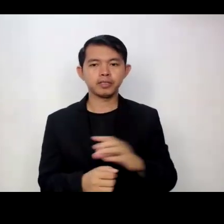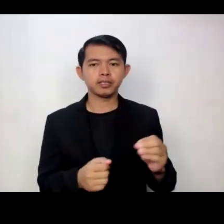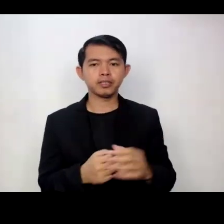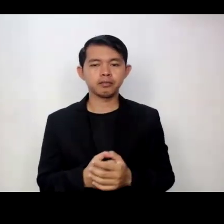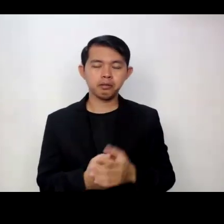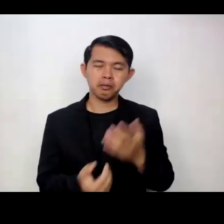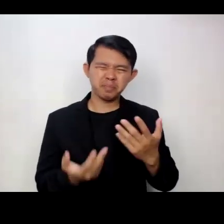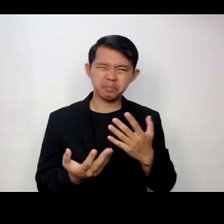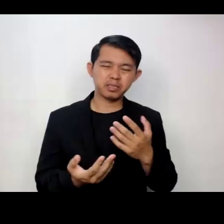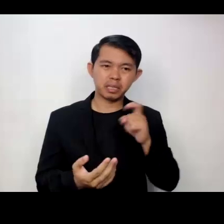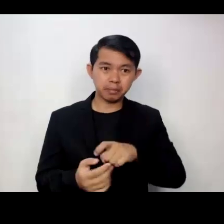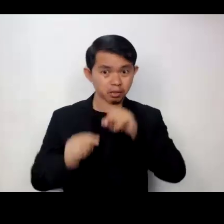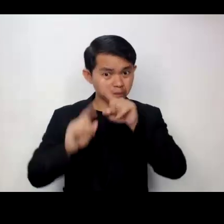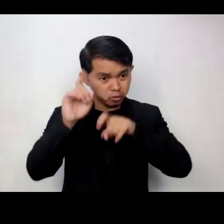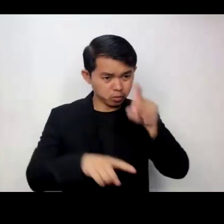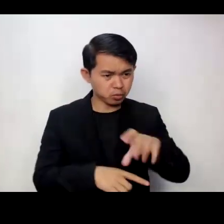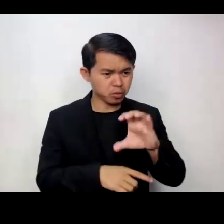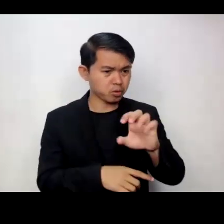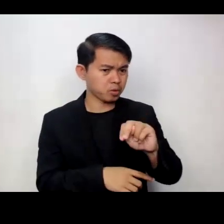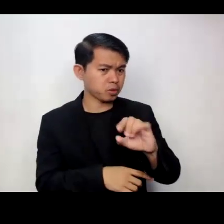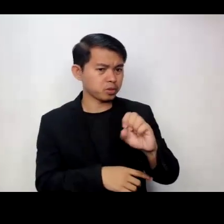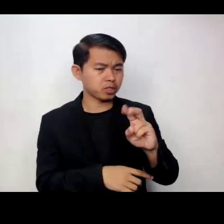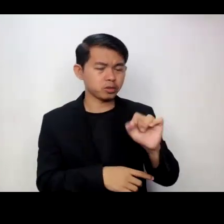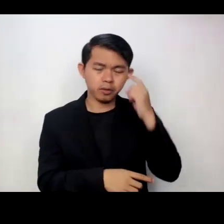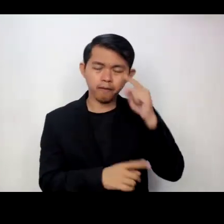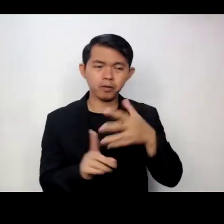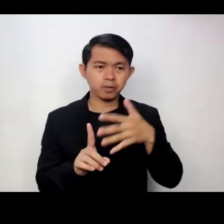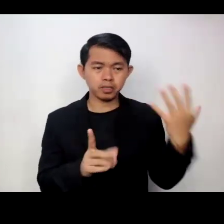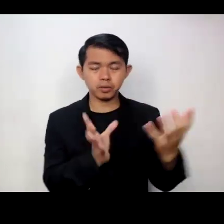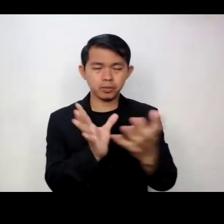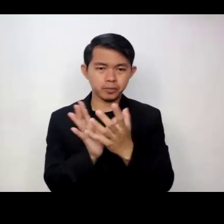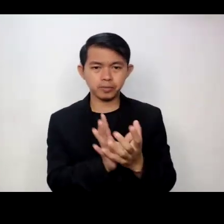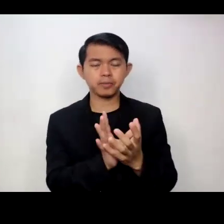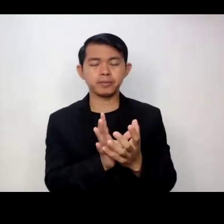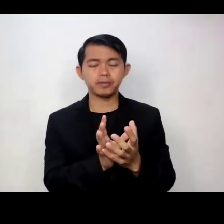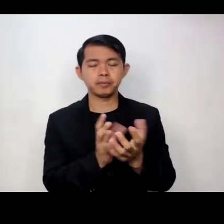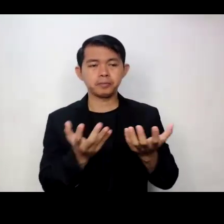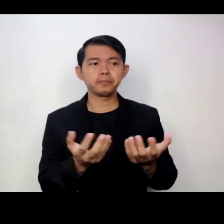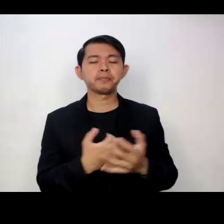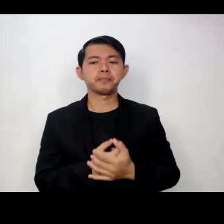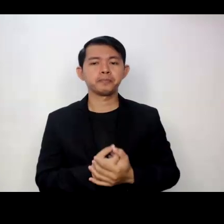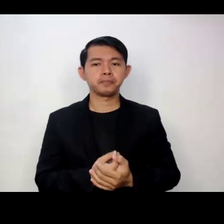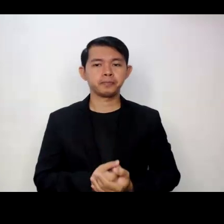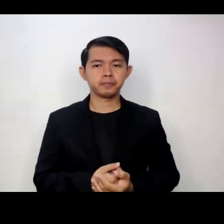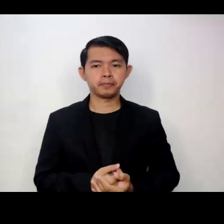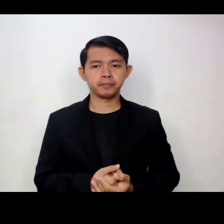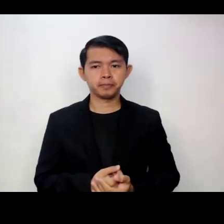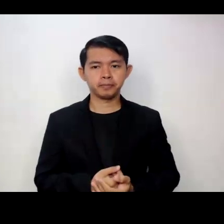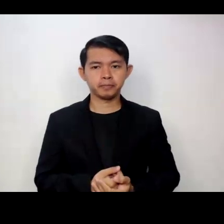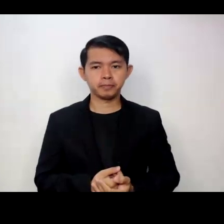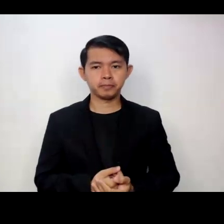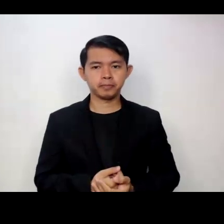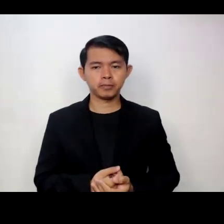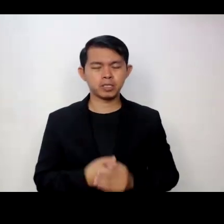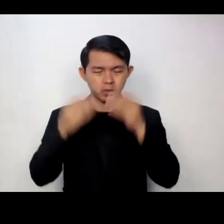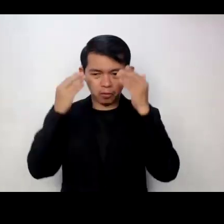do a census for the Mhm. LGBTQ Mhm. plus community, diba? And sort Mhm. of yung pandering to numbers,